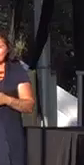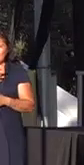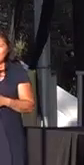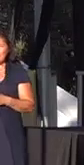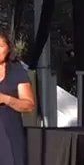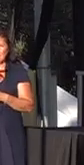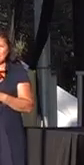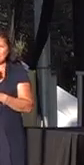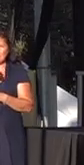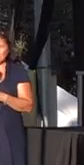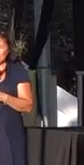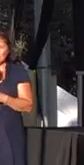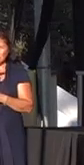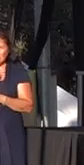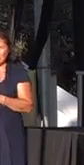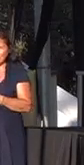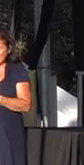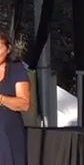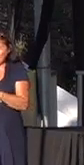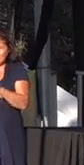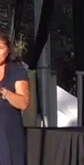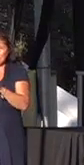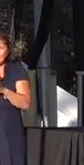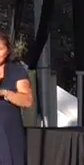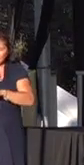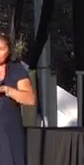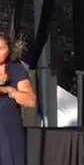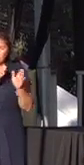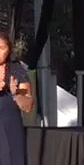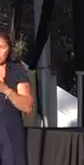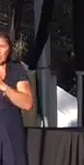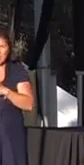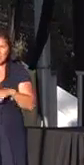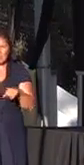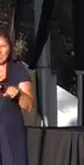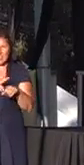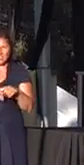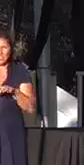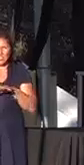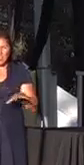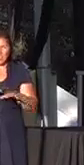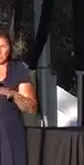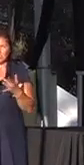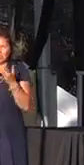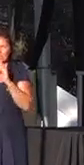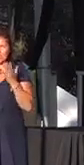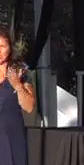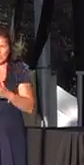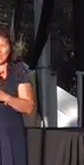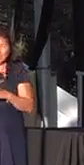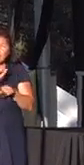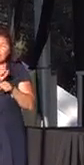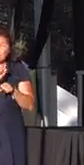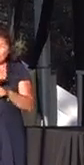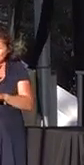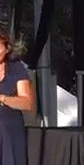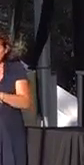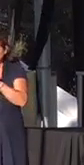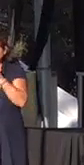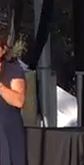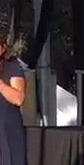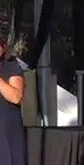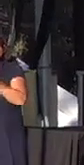Reverend Harris is the founder and organizer of National Action Network of San Diego. He works with both the Western Regional